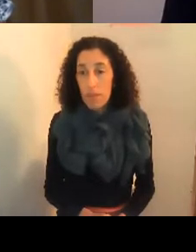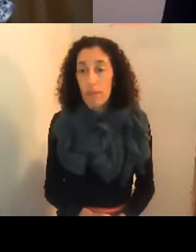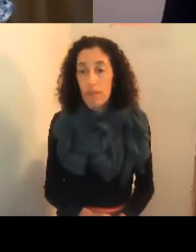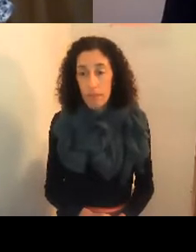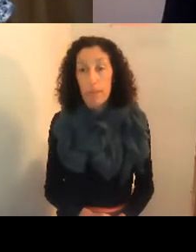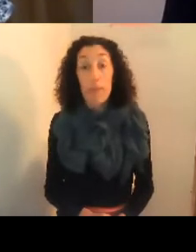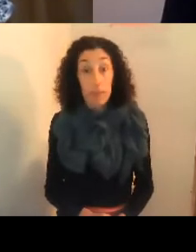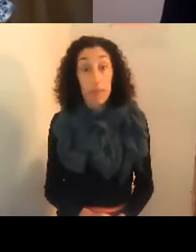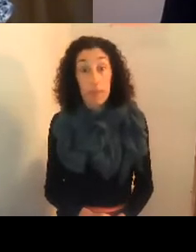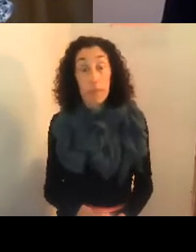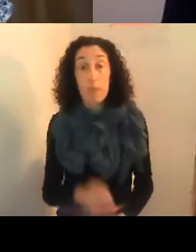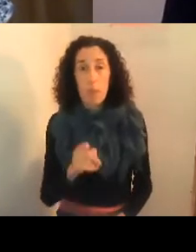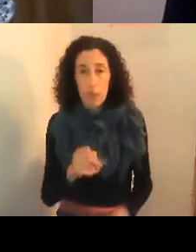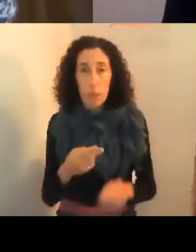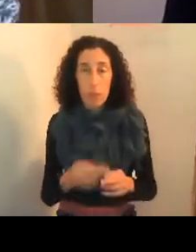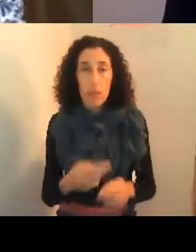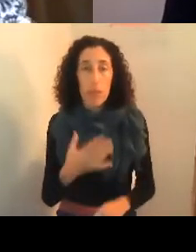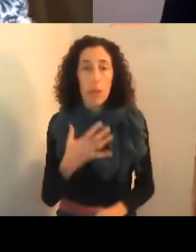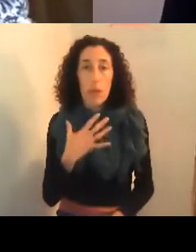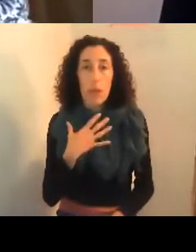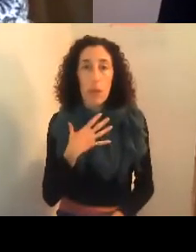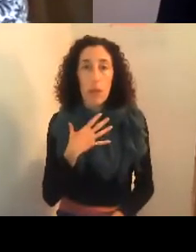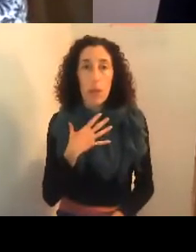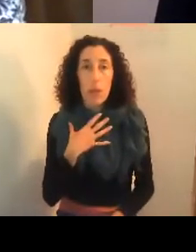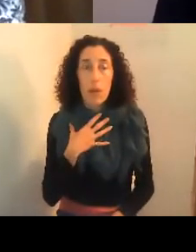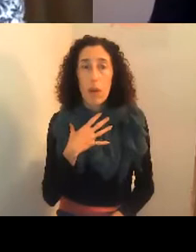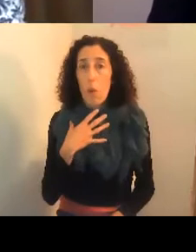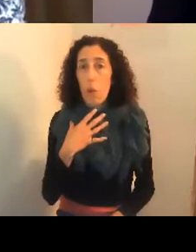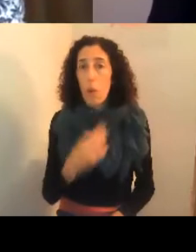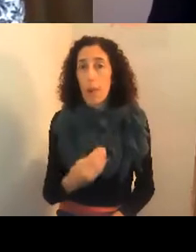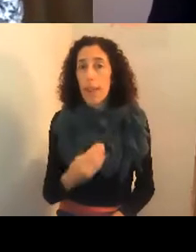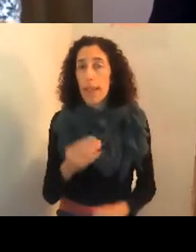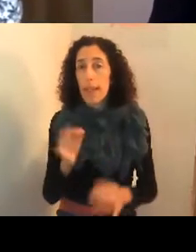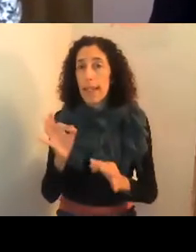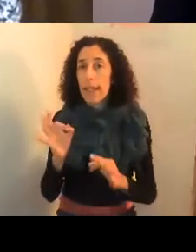And I think there's something just truly so cathartic in that alone.